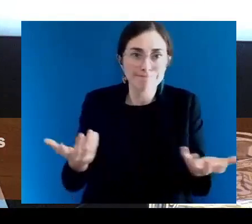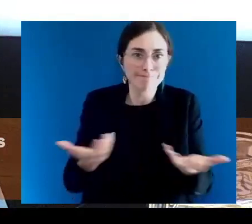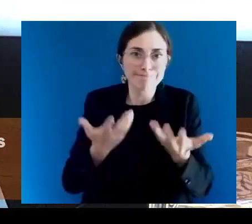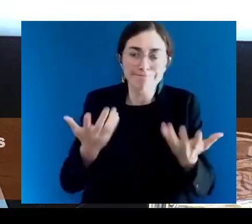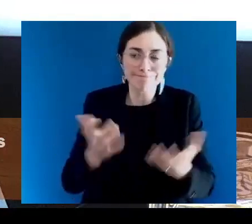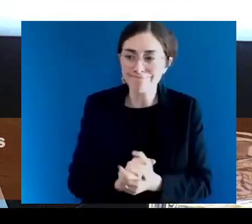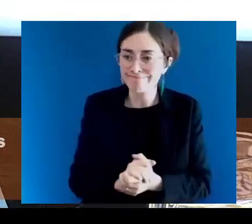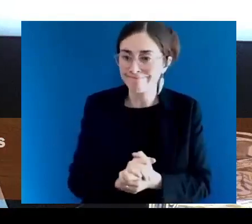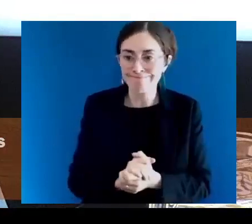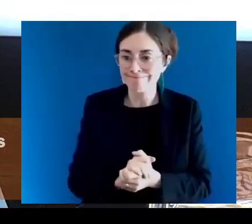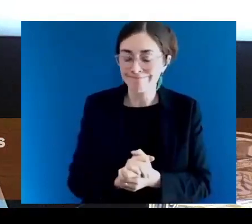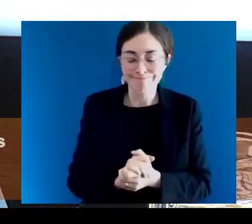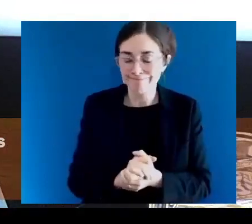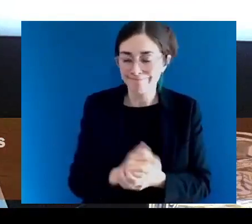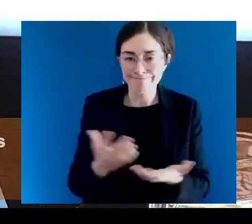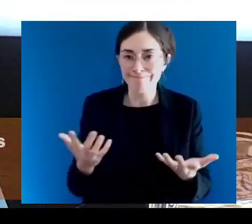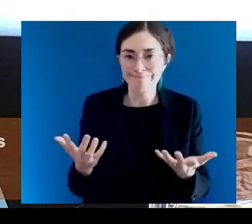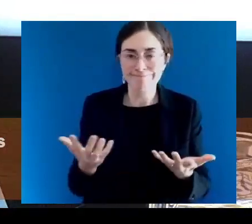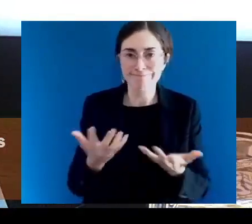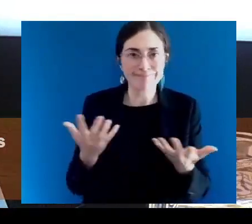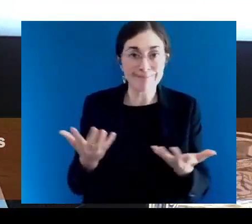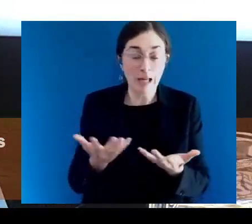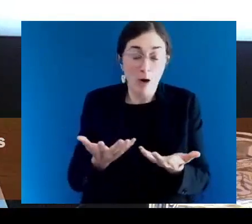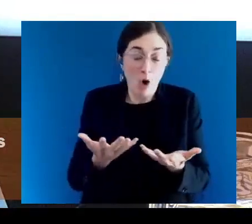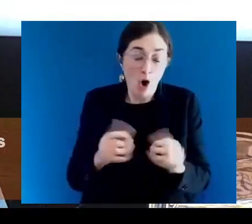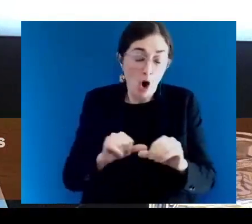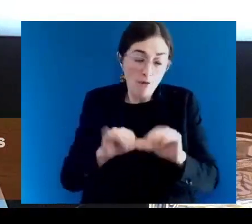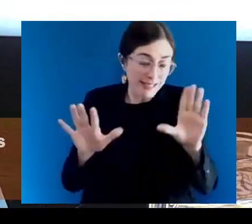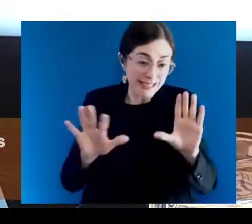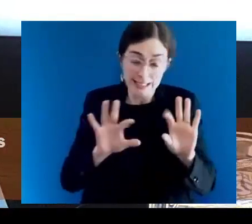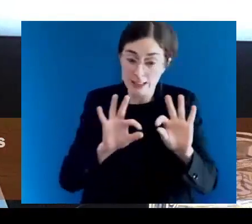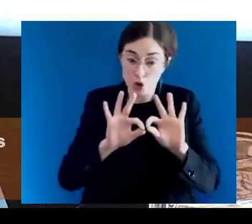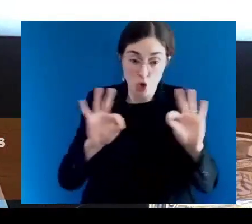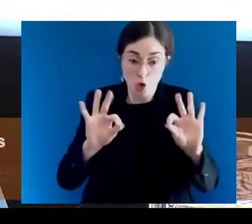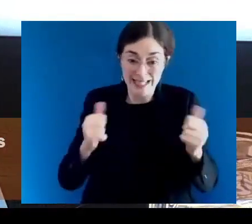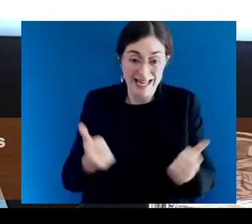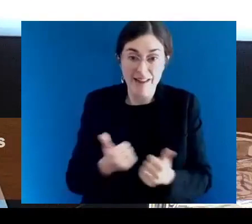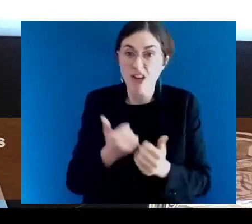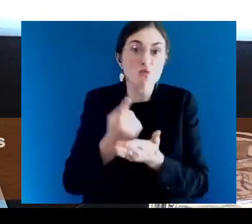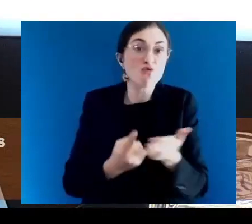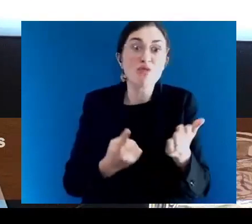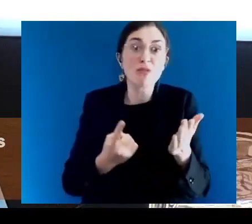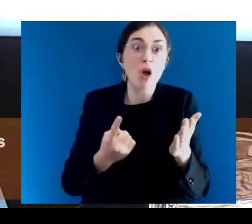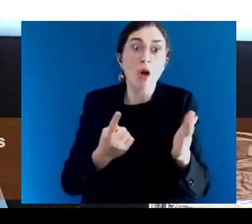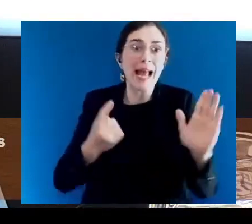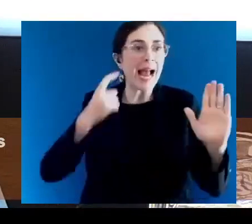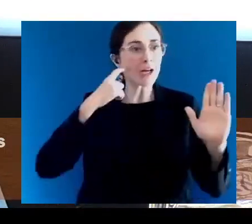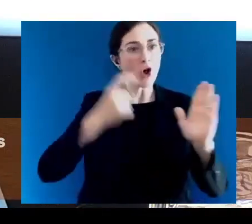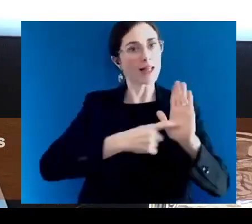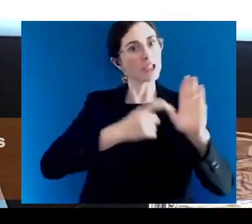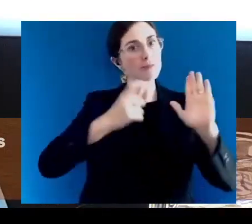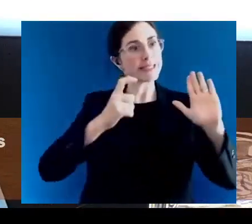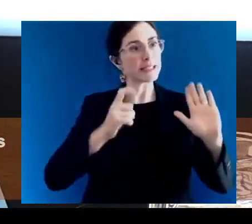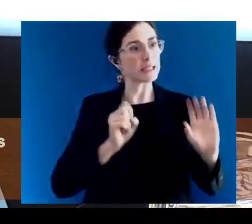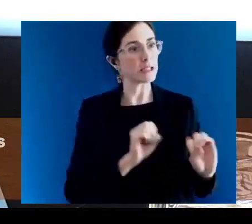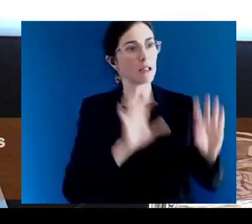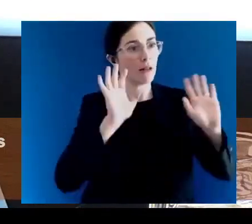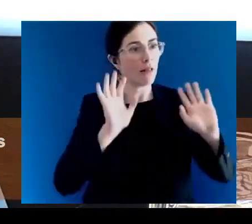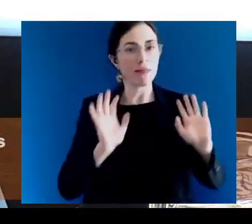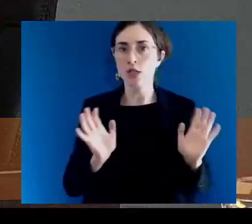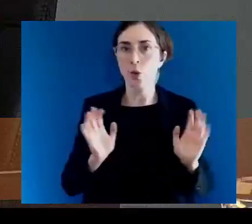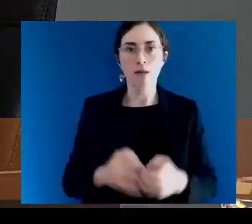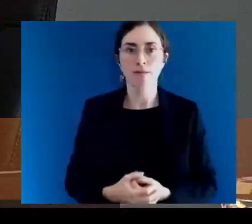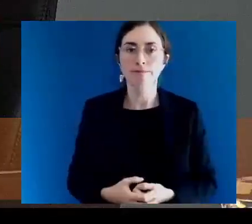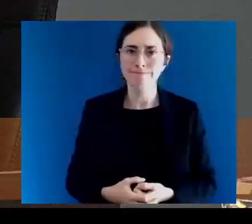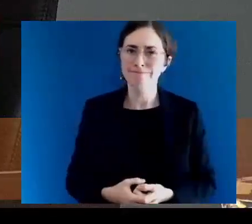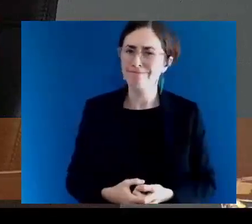it's nowhere. It's nowhere near enough. It's an acknowledgement. And that is all that it is, really. I just